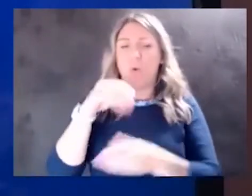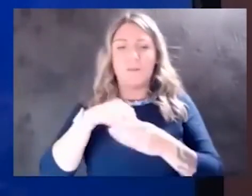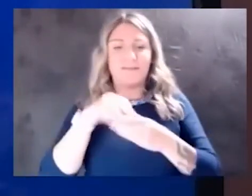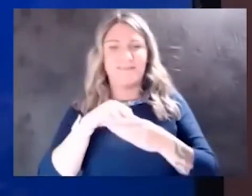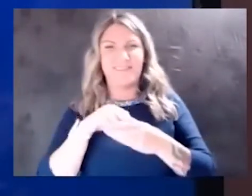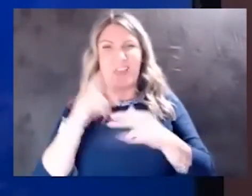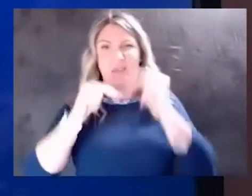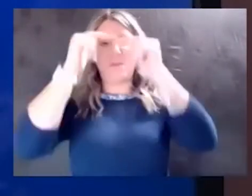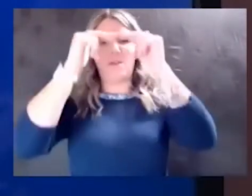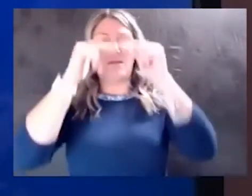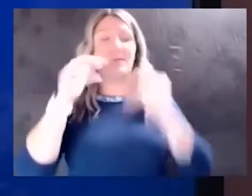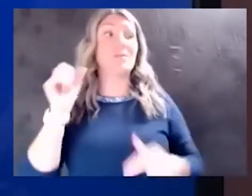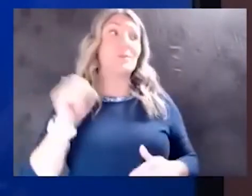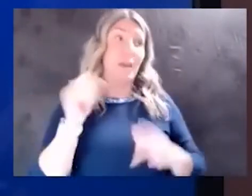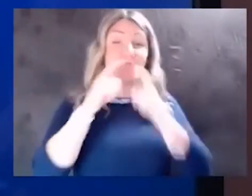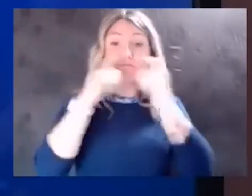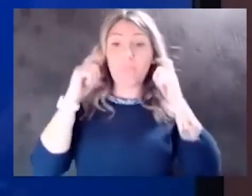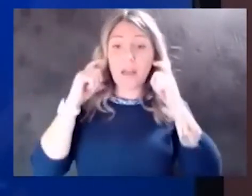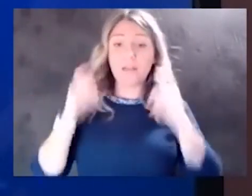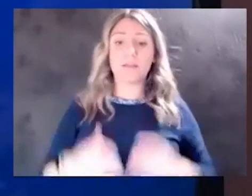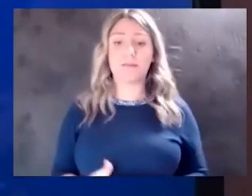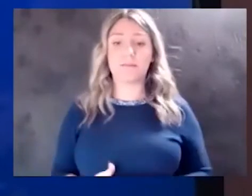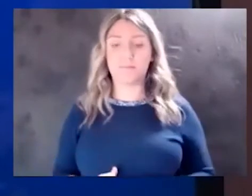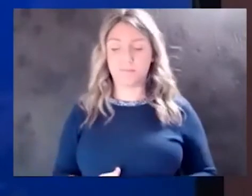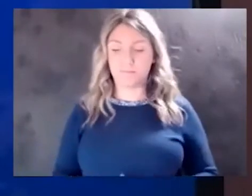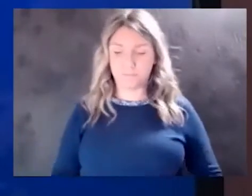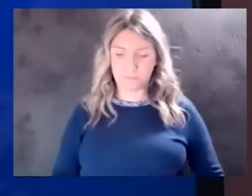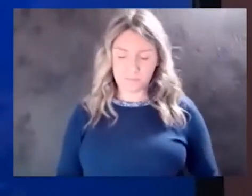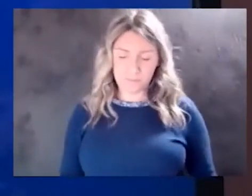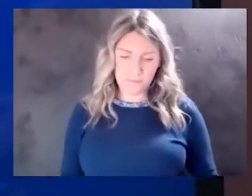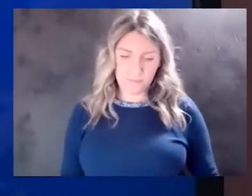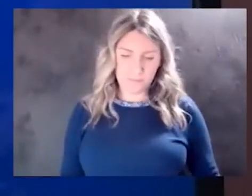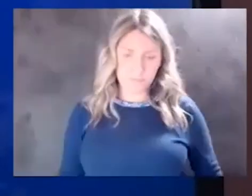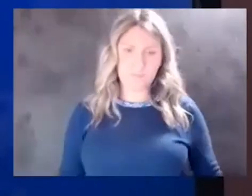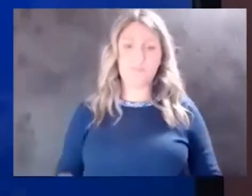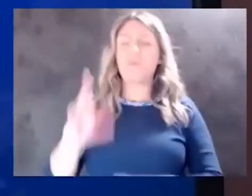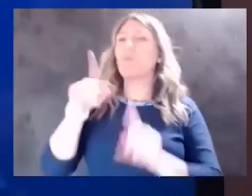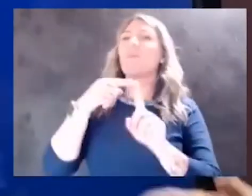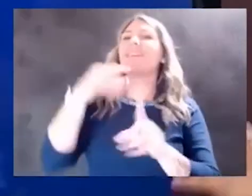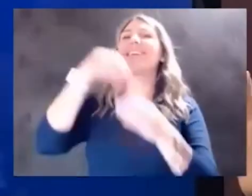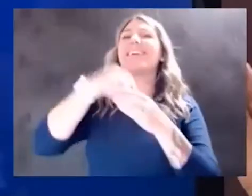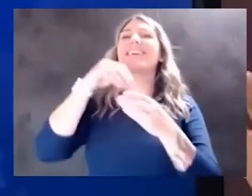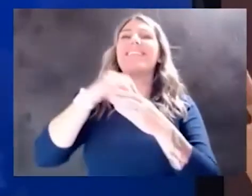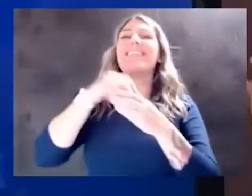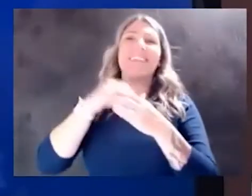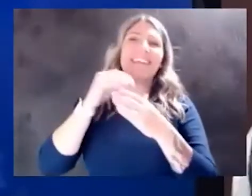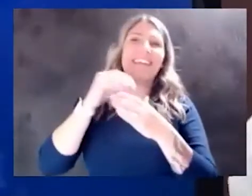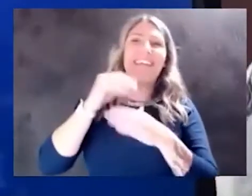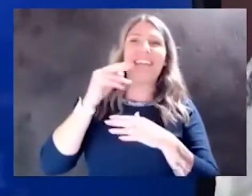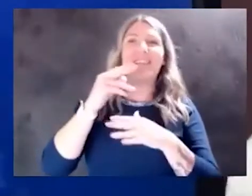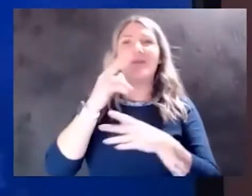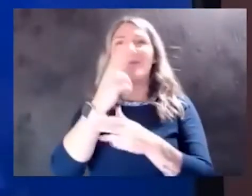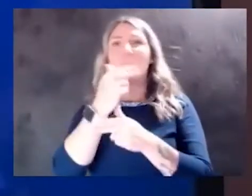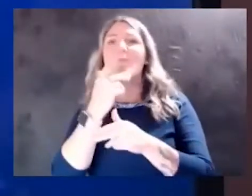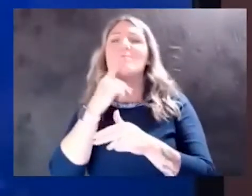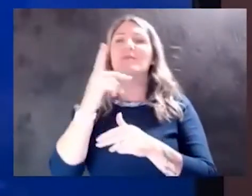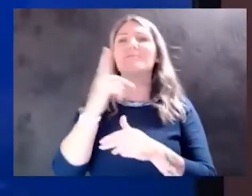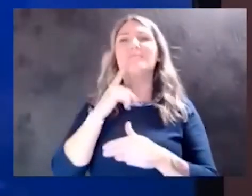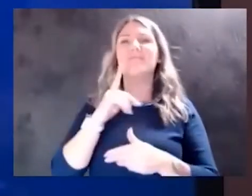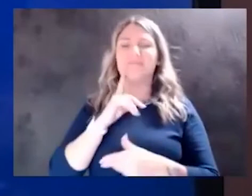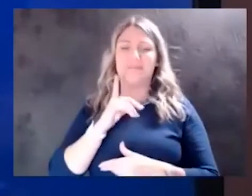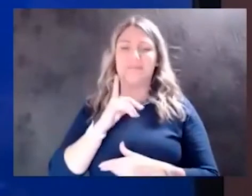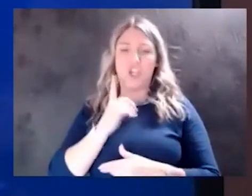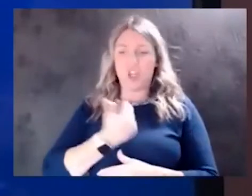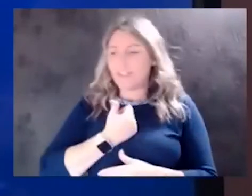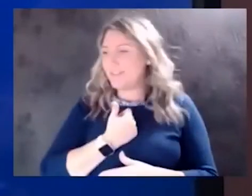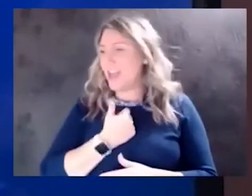did then. When we were down at the resort, we're really by ourselves, and it's kind of a place with cabins up in the woods, and you're